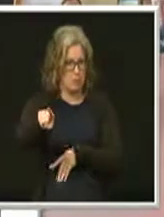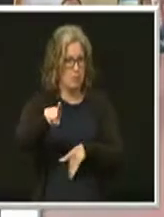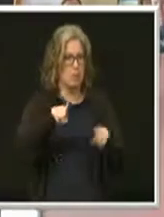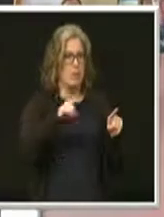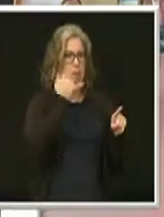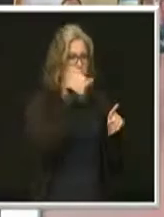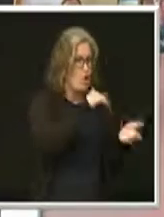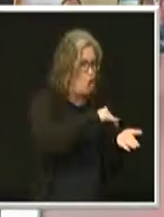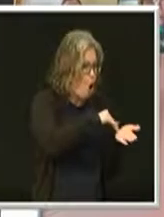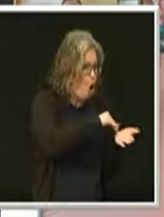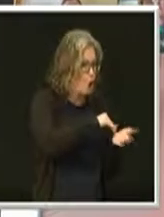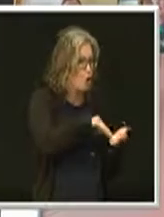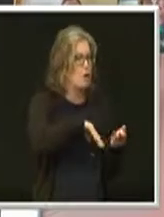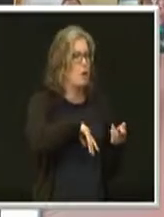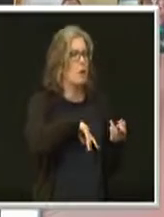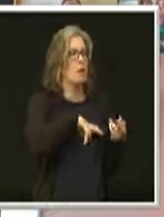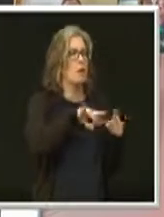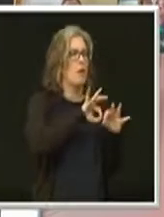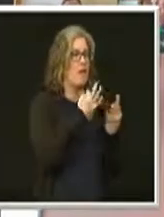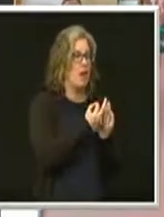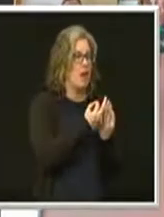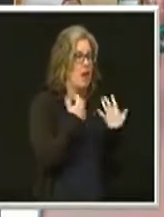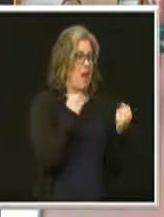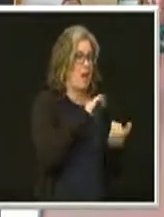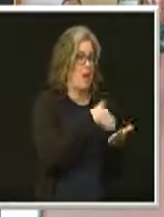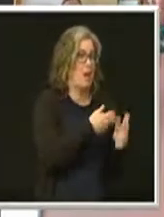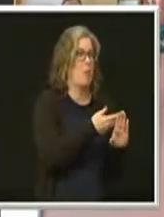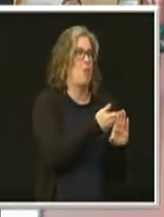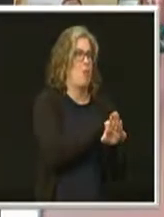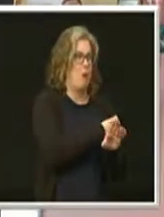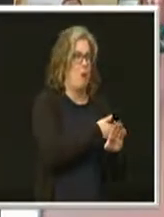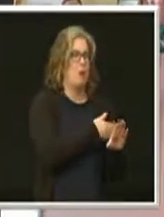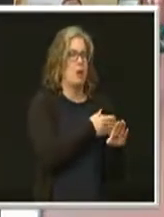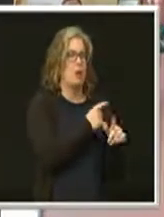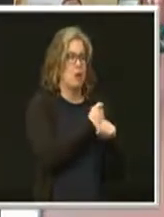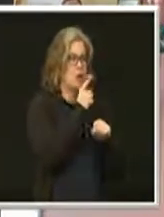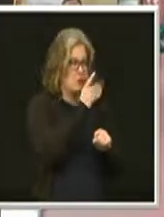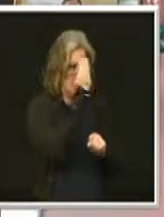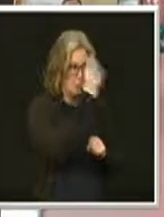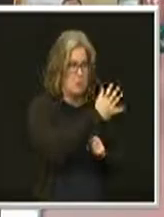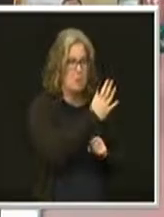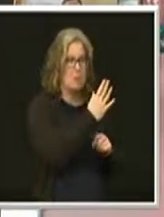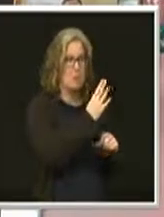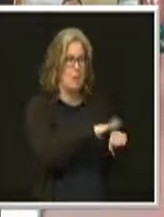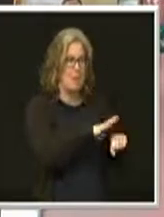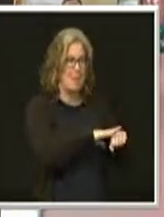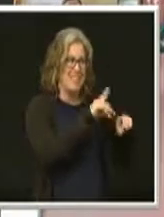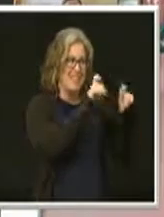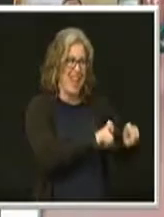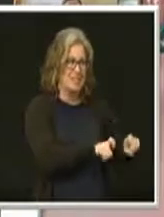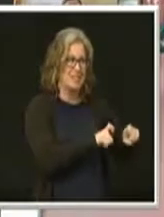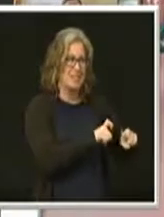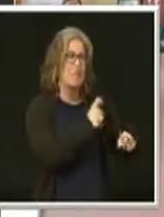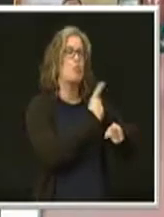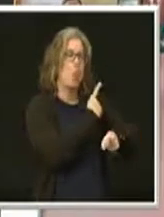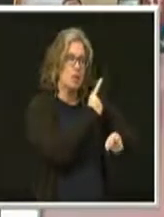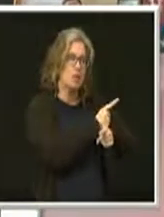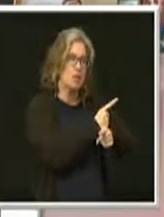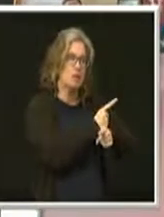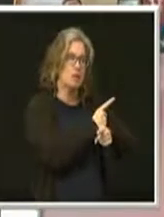call your physician or family health center beforehand so that you can make sure that you're getting tested